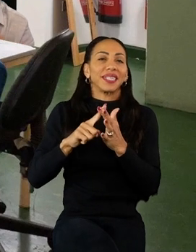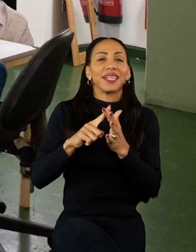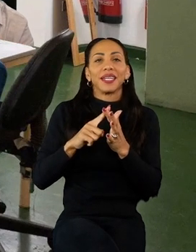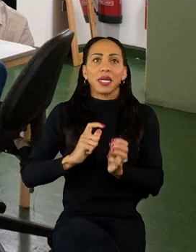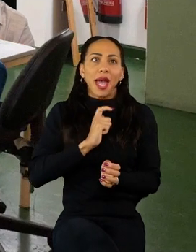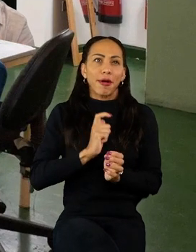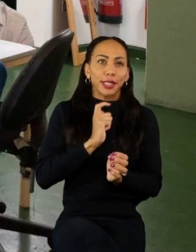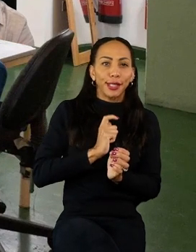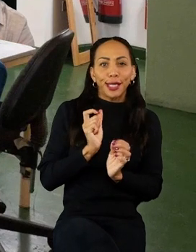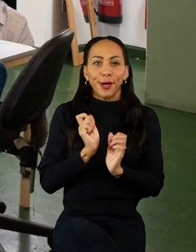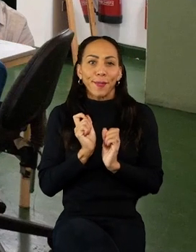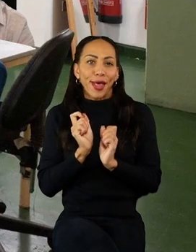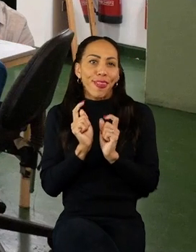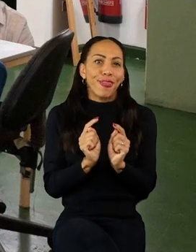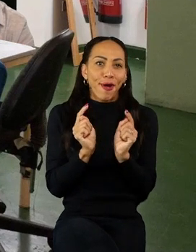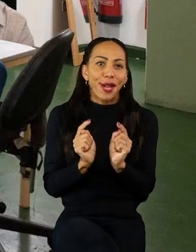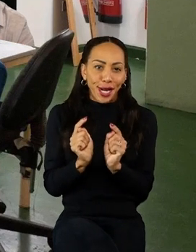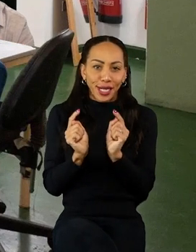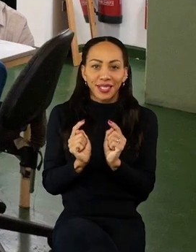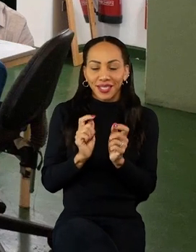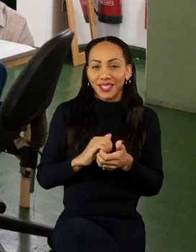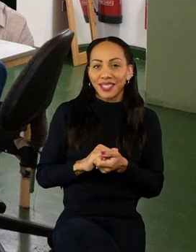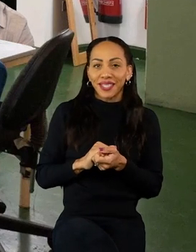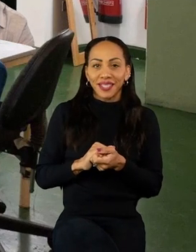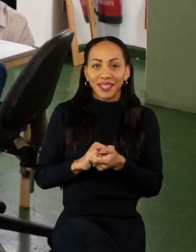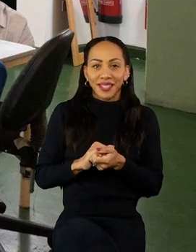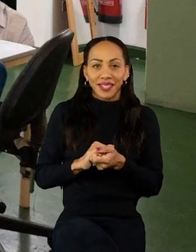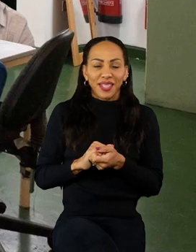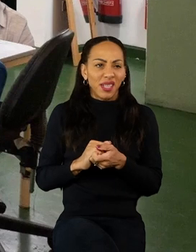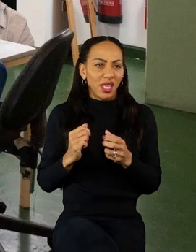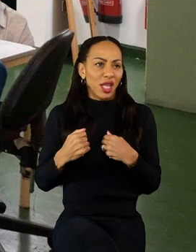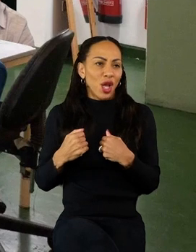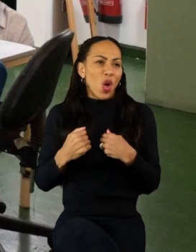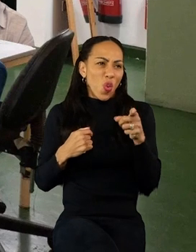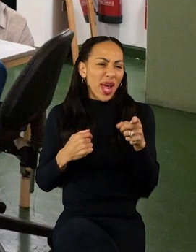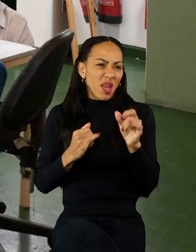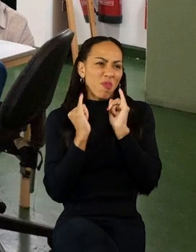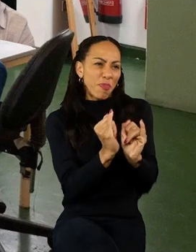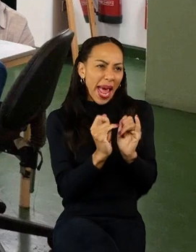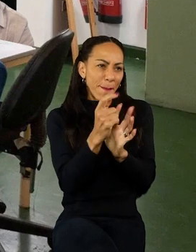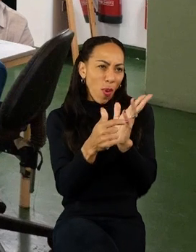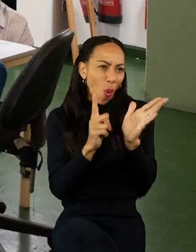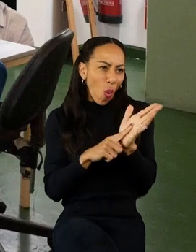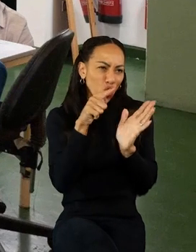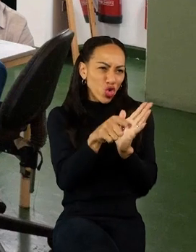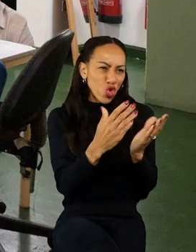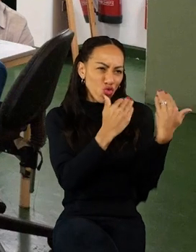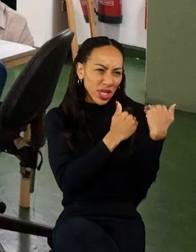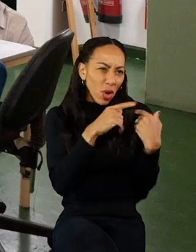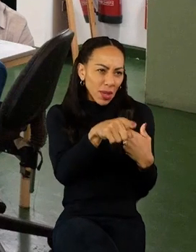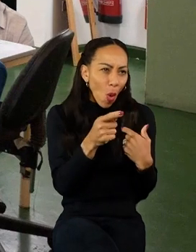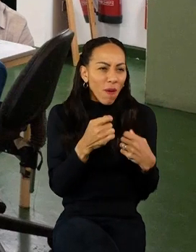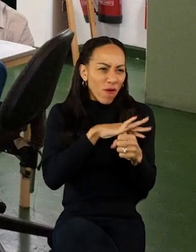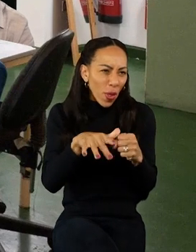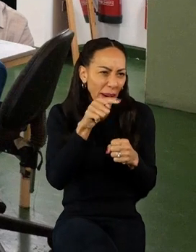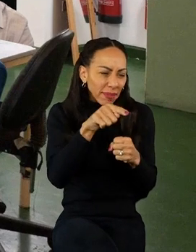of maybe make Paul responsible for the pandemic, and that maybe he cooked it up in his own